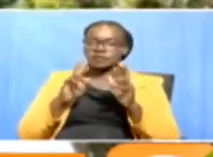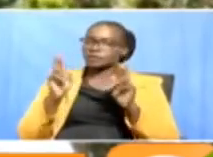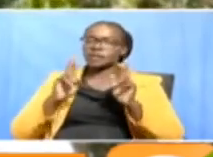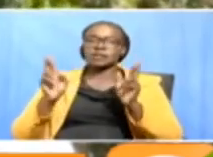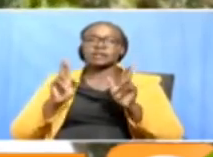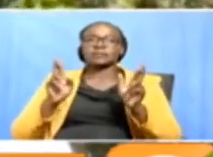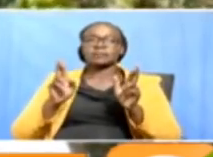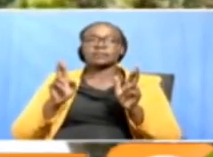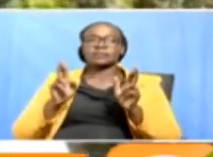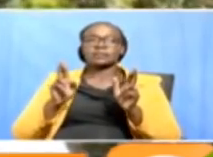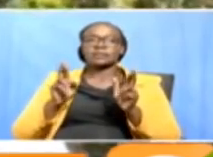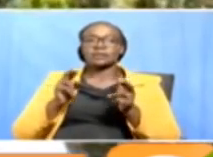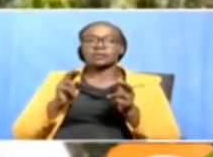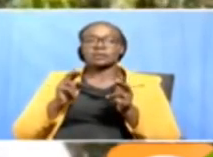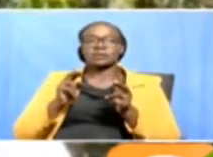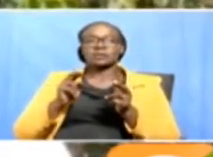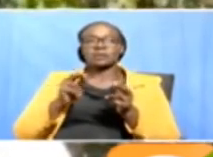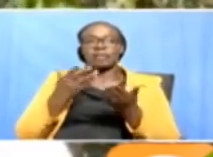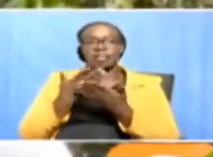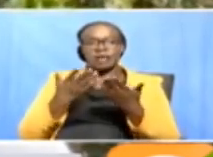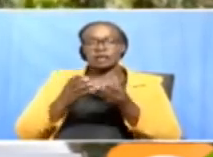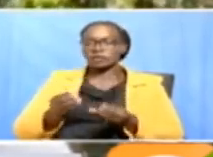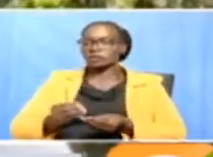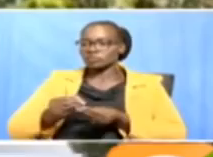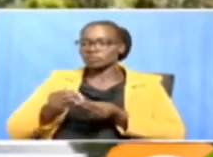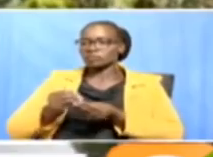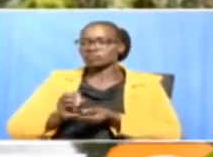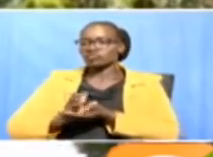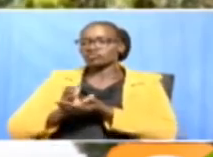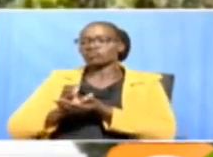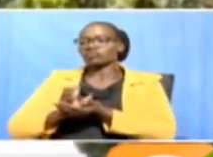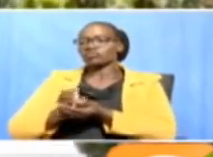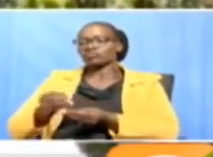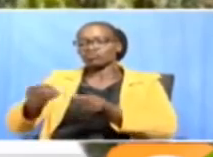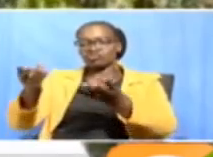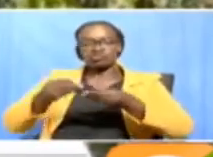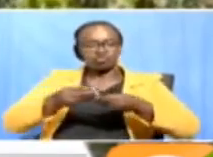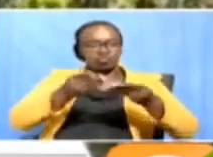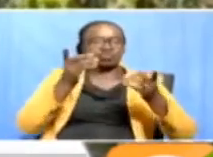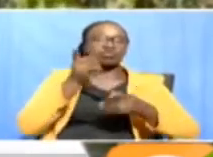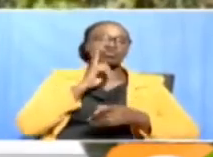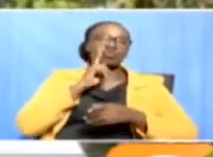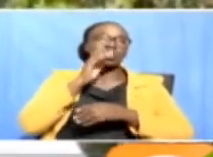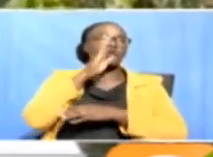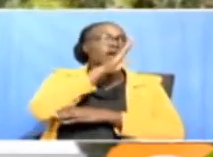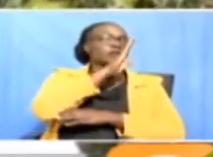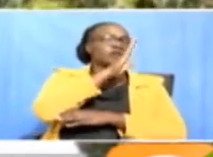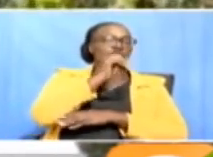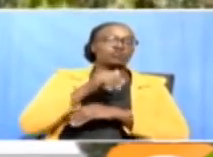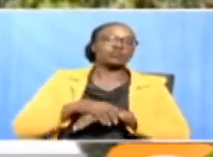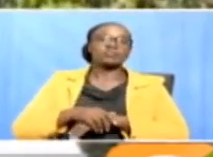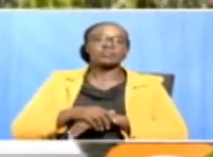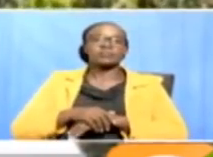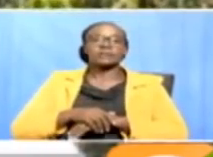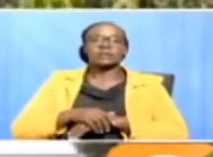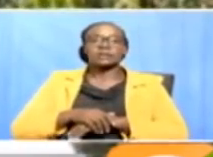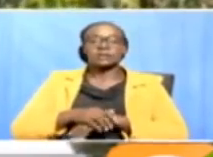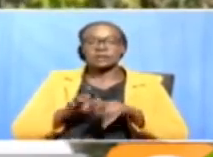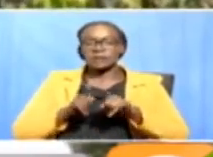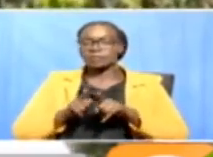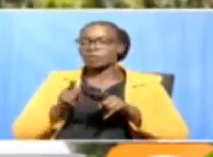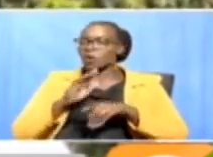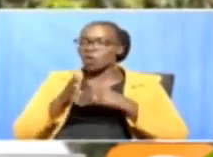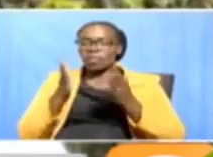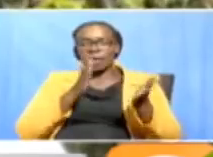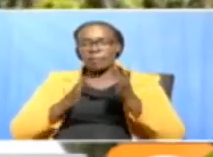The deployments, as you have heard, will be beginning tomorrow, late in the afternoon. And we have done all the arrangements that